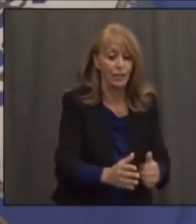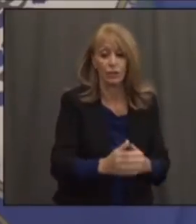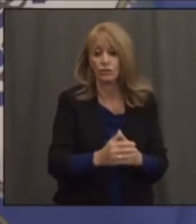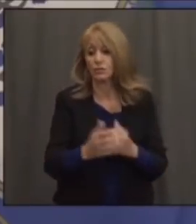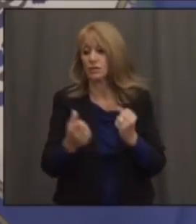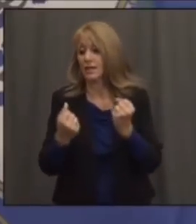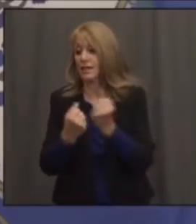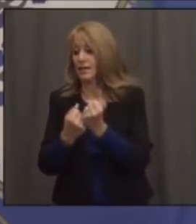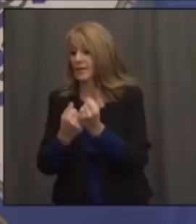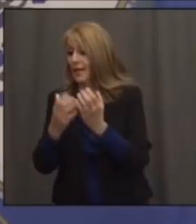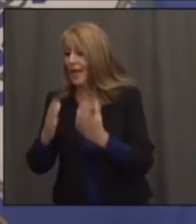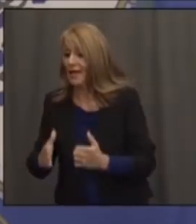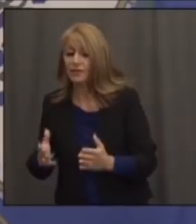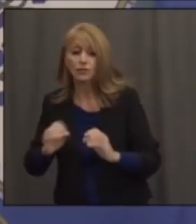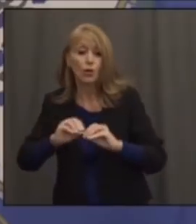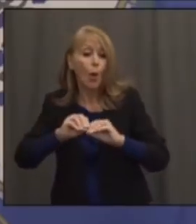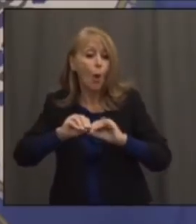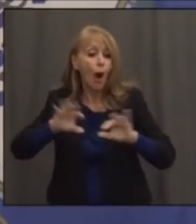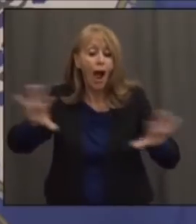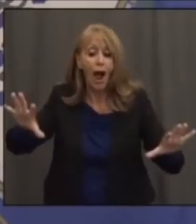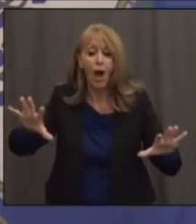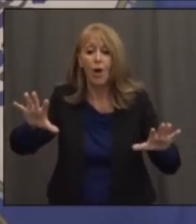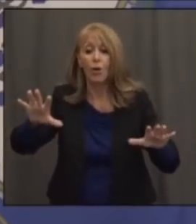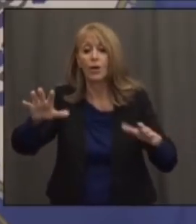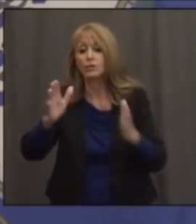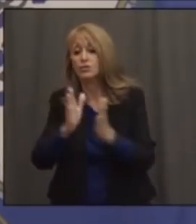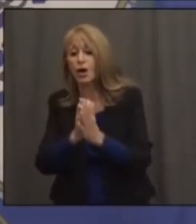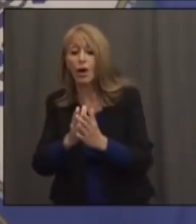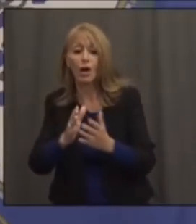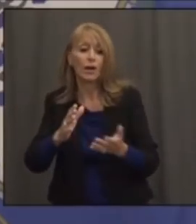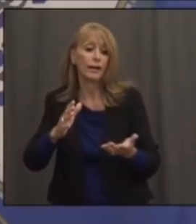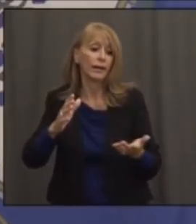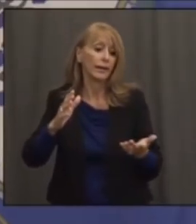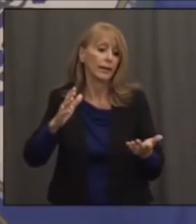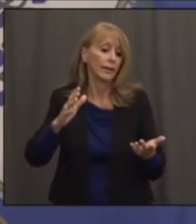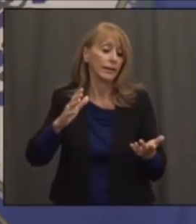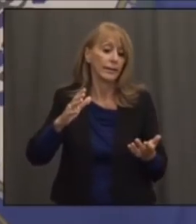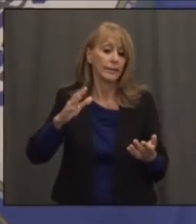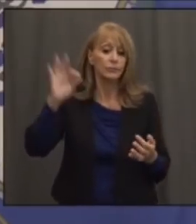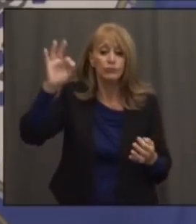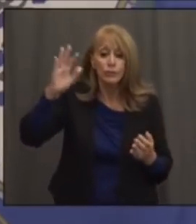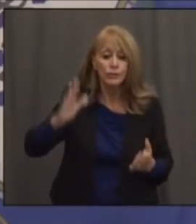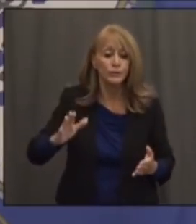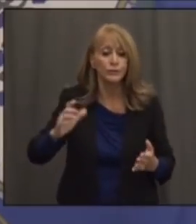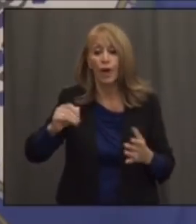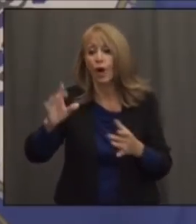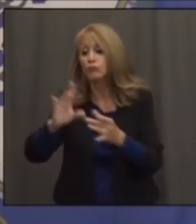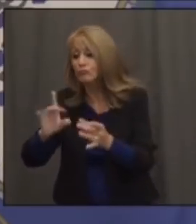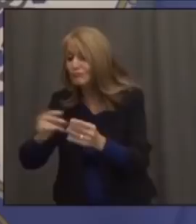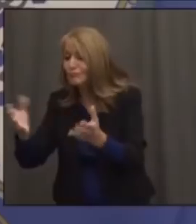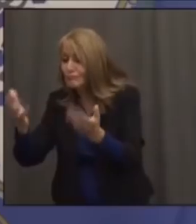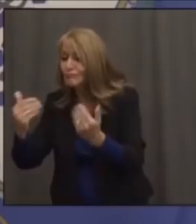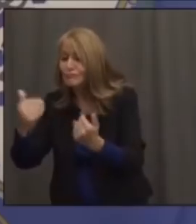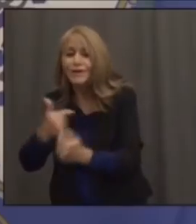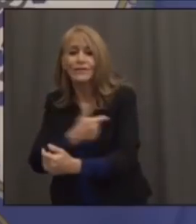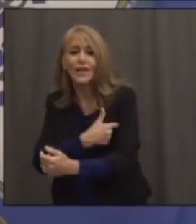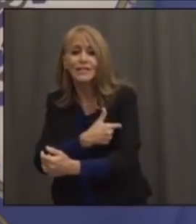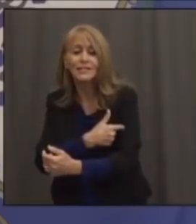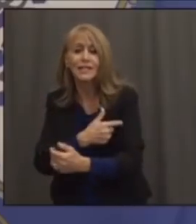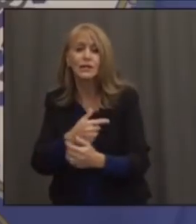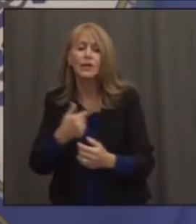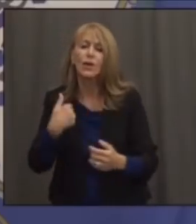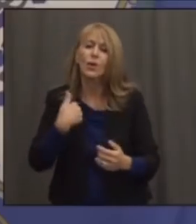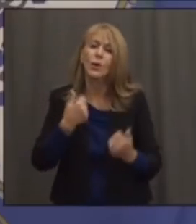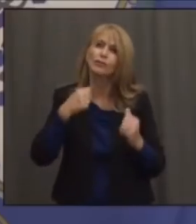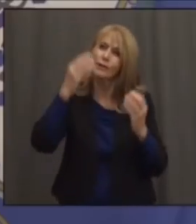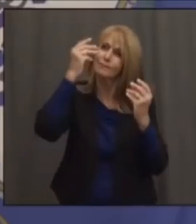to the community, be they clergy or otherwise going forward. And Josh and I are always trying to think about incentives and